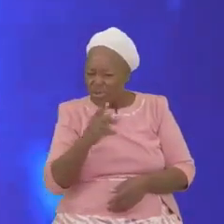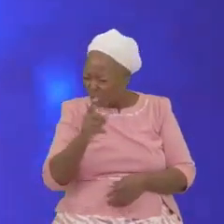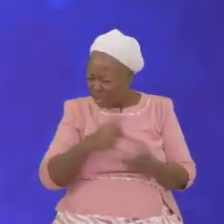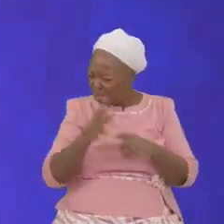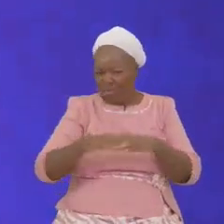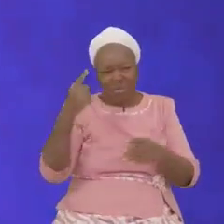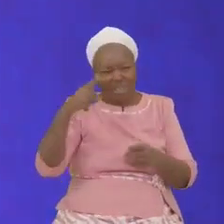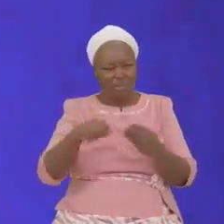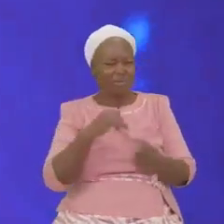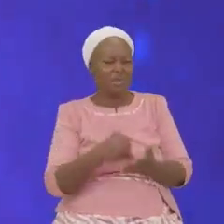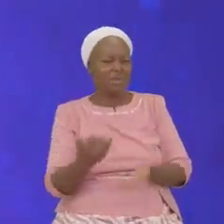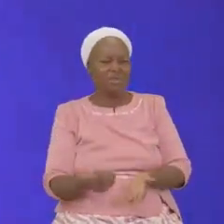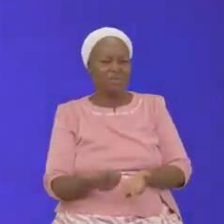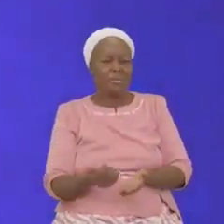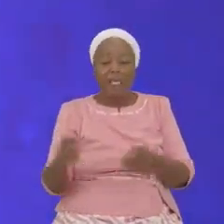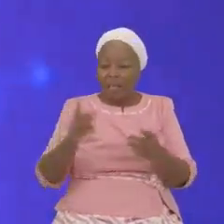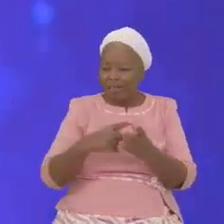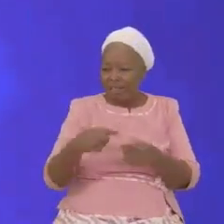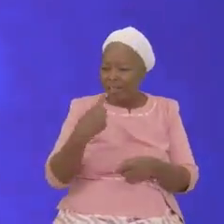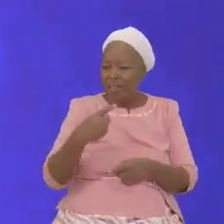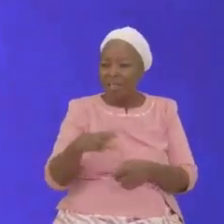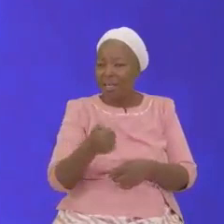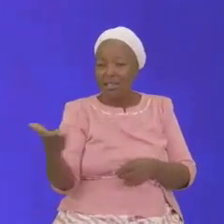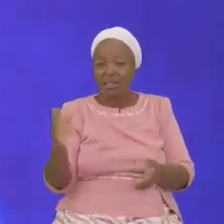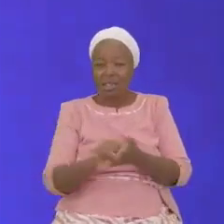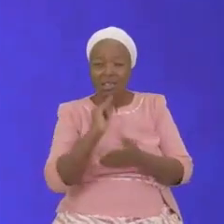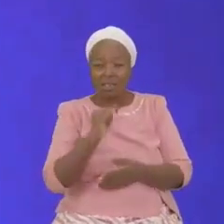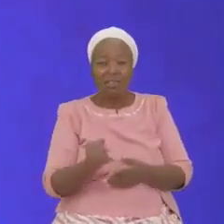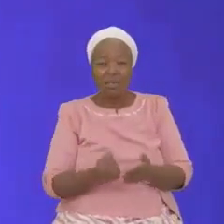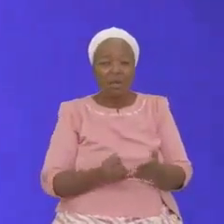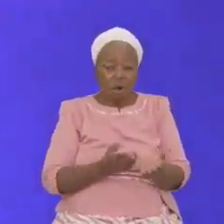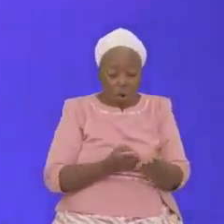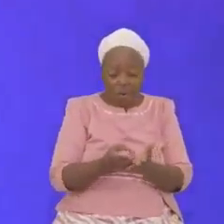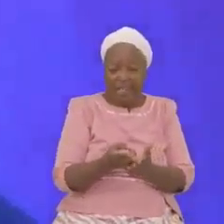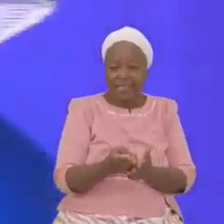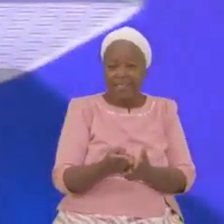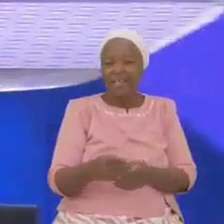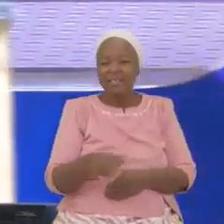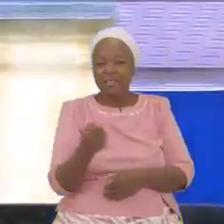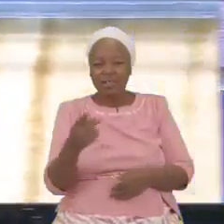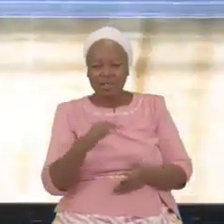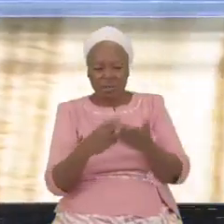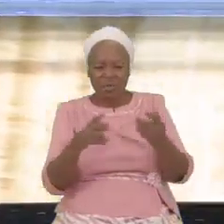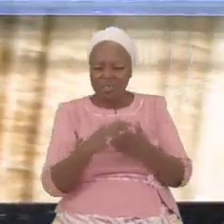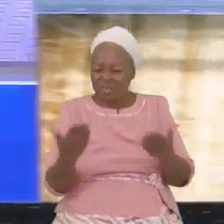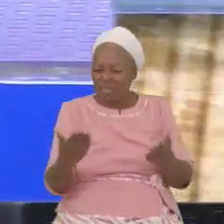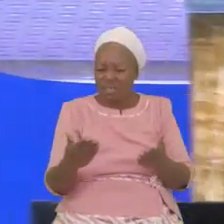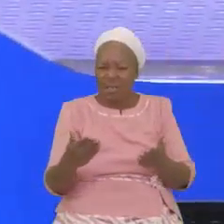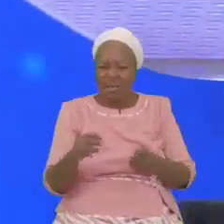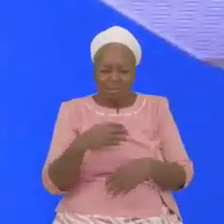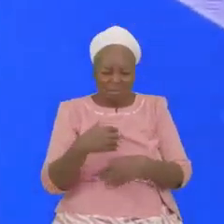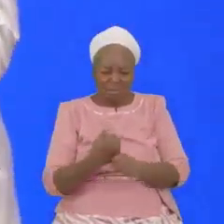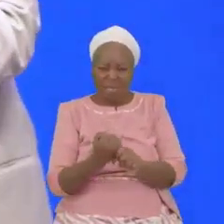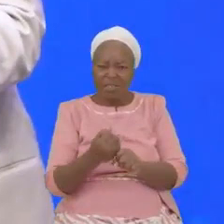about it. And then it says, whatsoever things are honest, somebody is playing a big game, a big